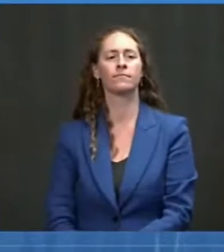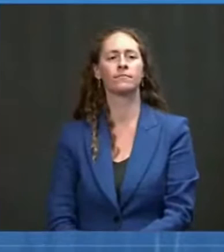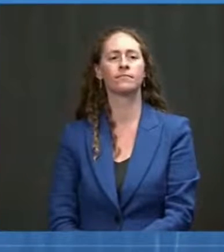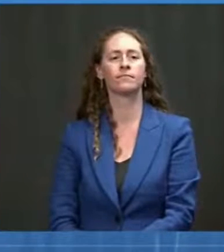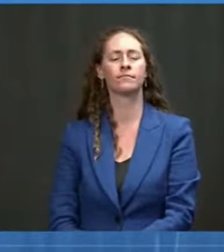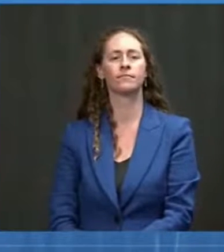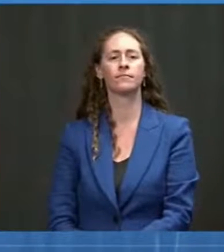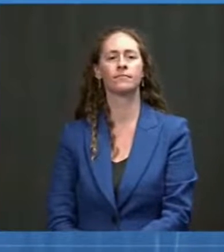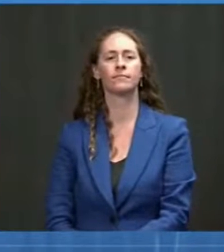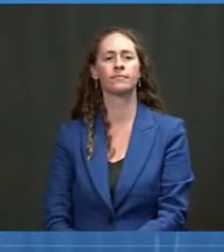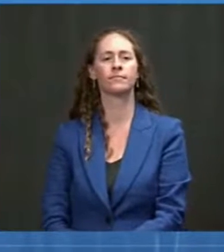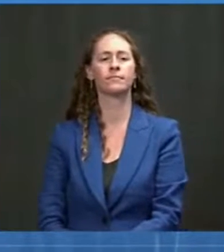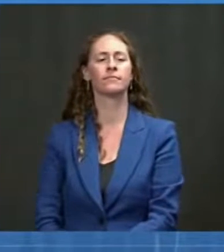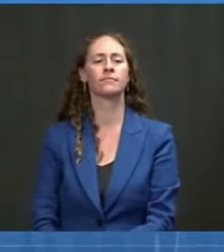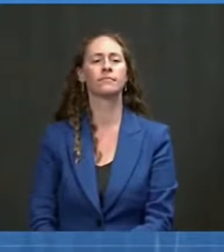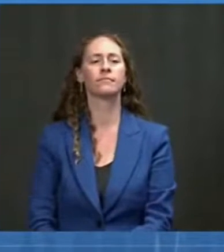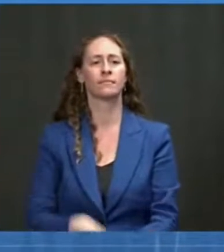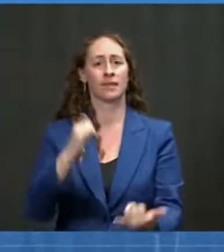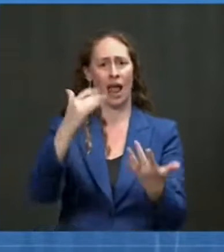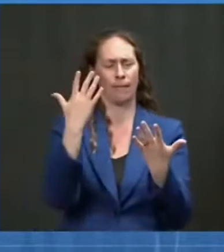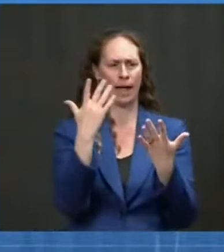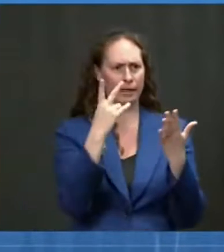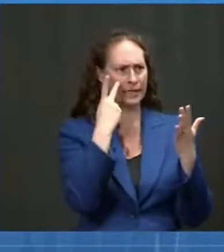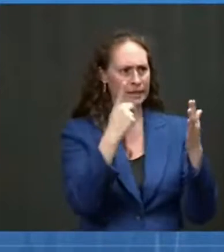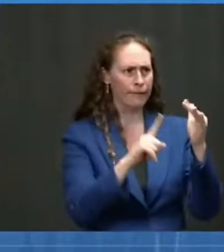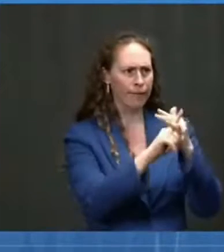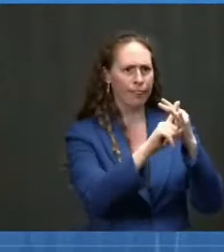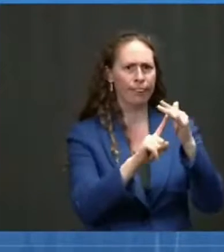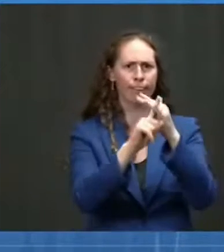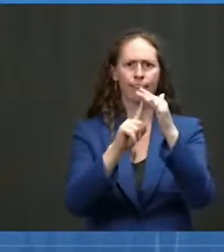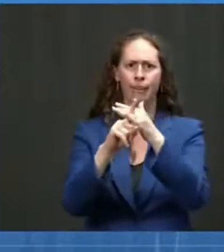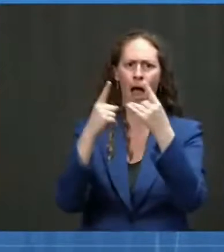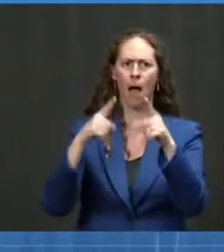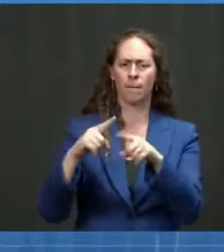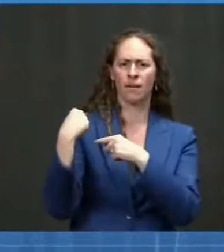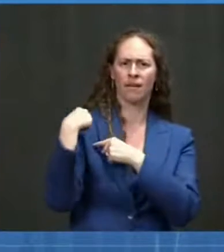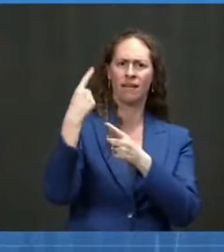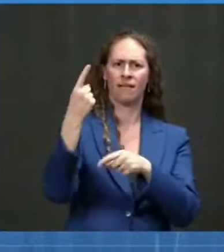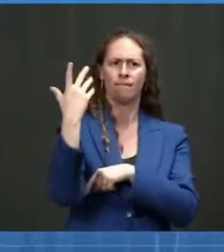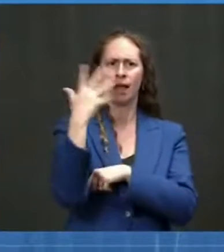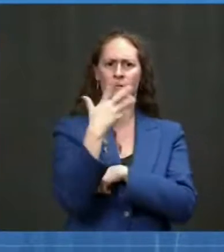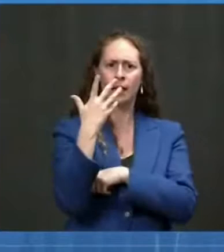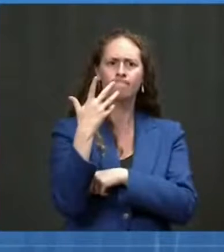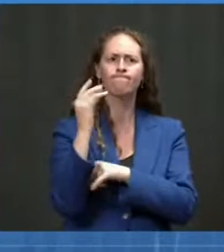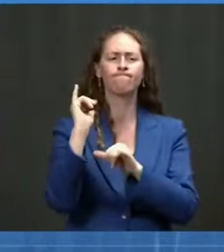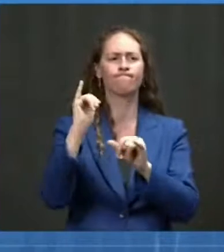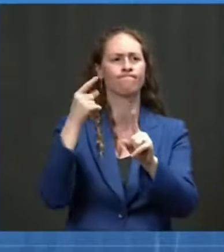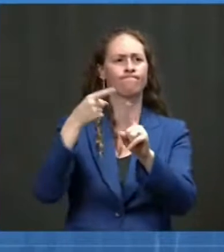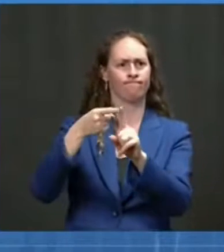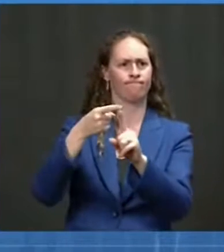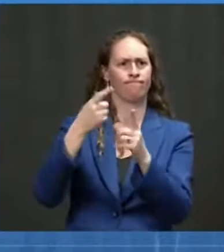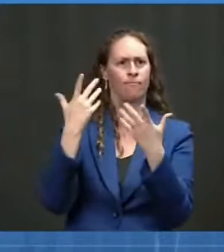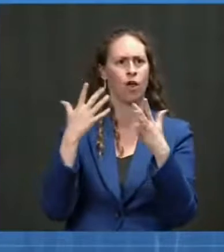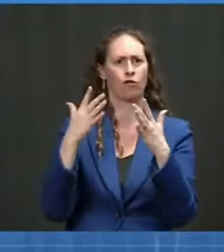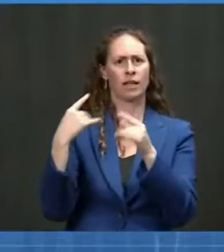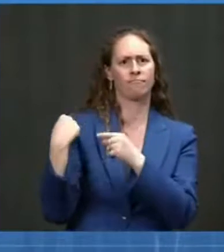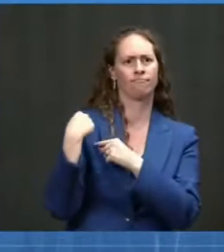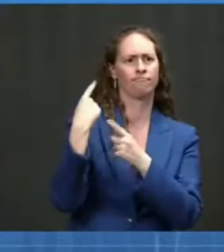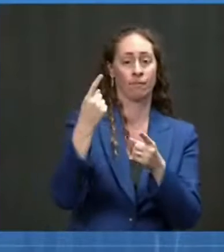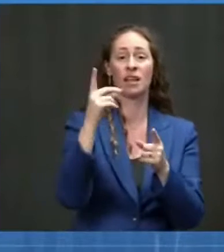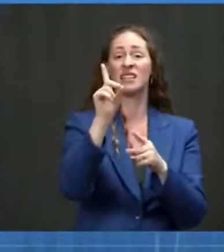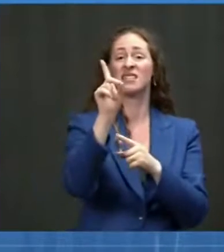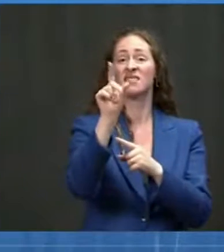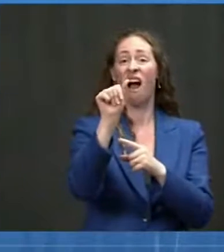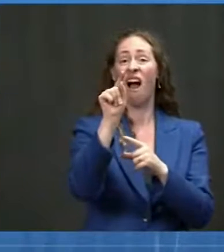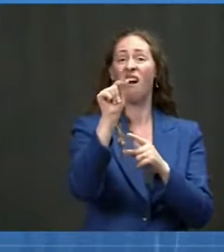seen over the data that really has been analyzed over the last week or two from data through July, because it was important to really understand the impact of the